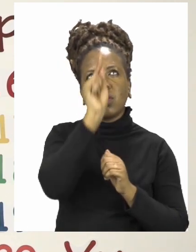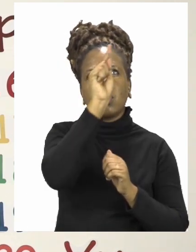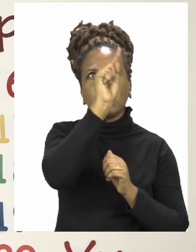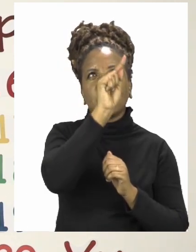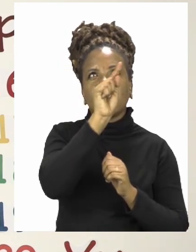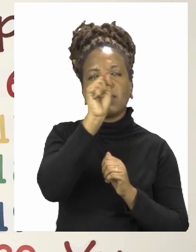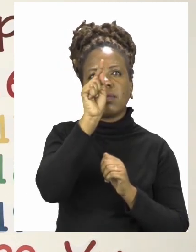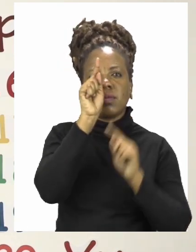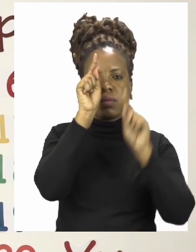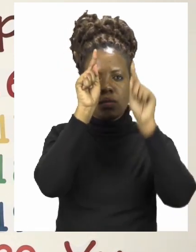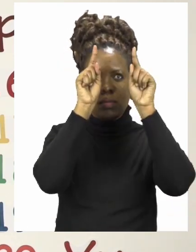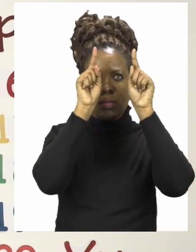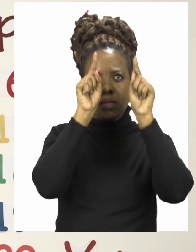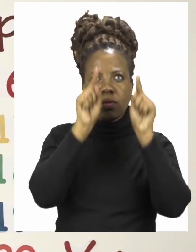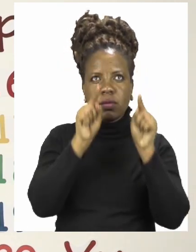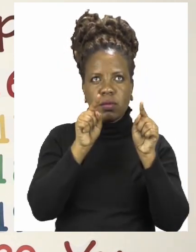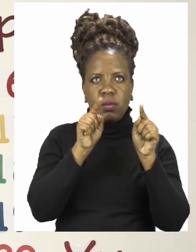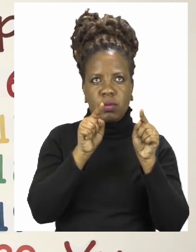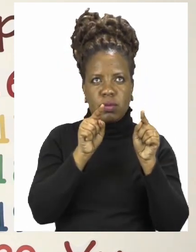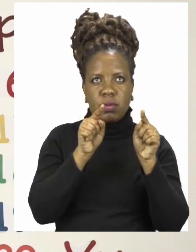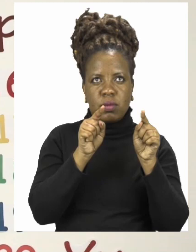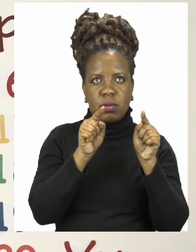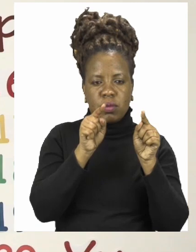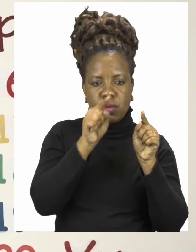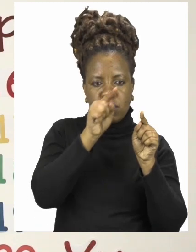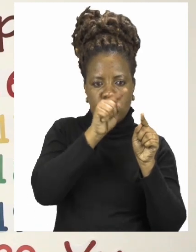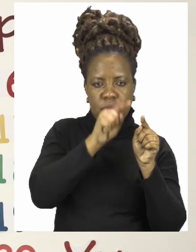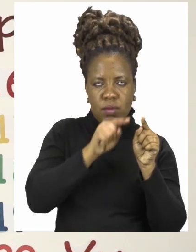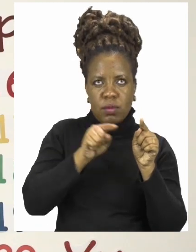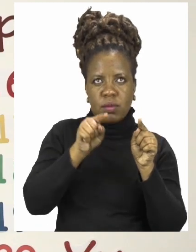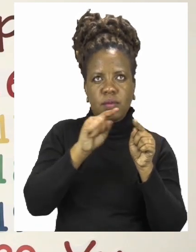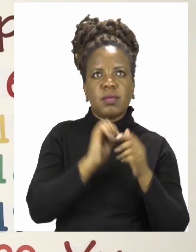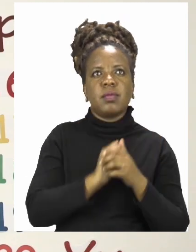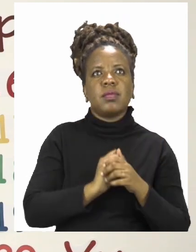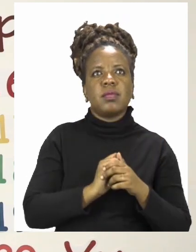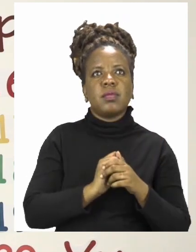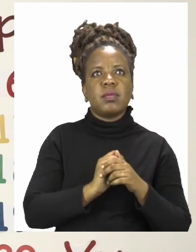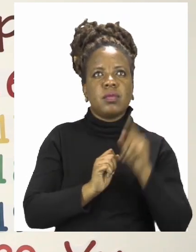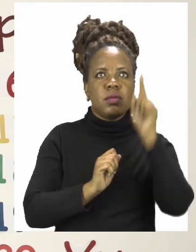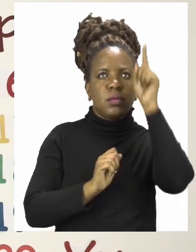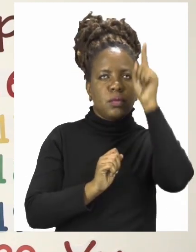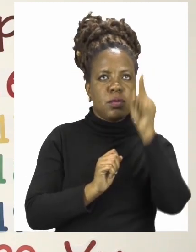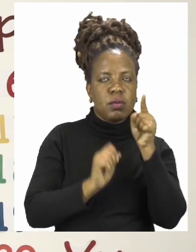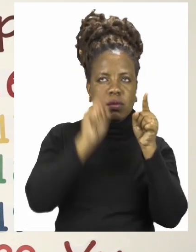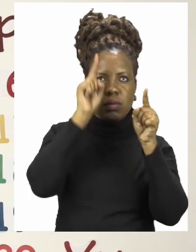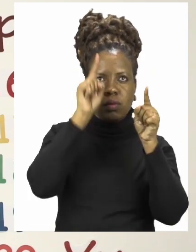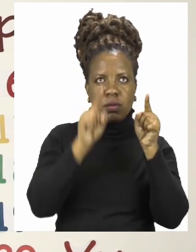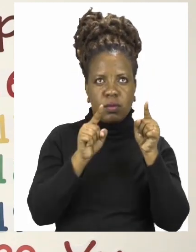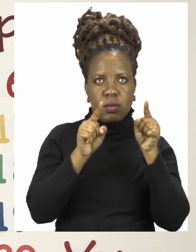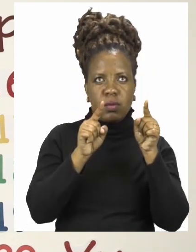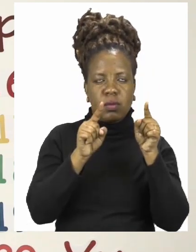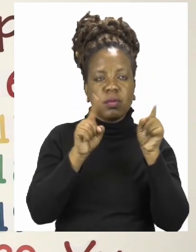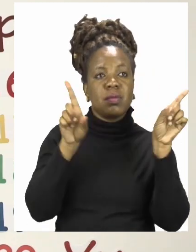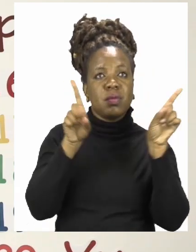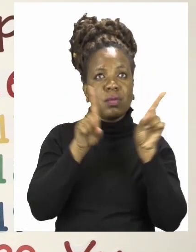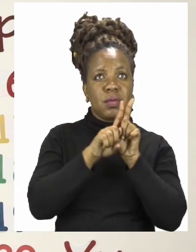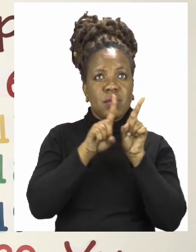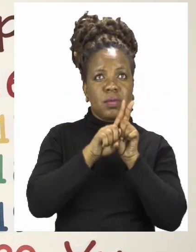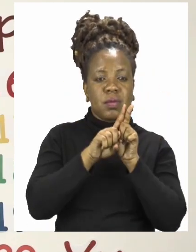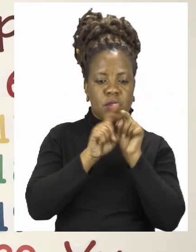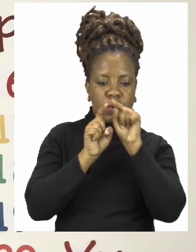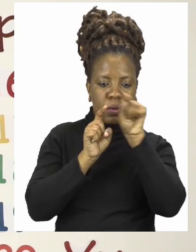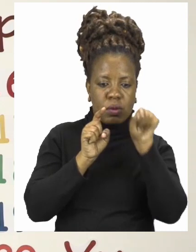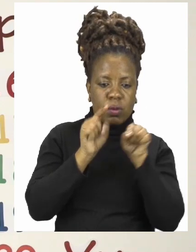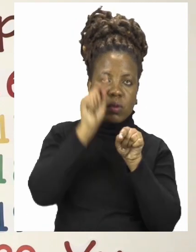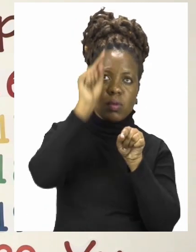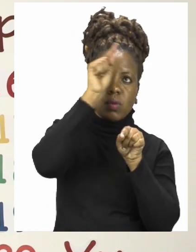is having two flat surfaces and it has a round face. So if